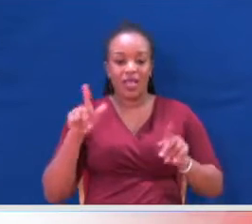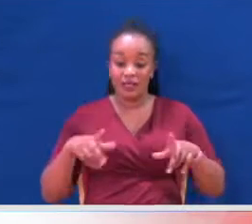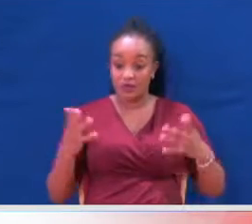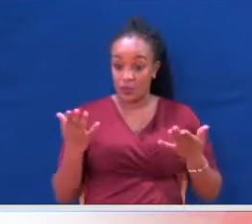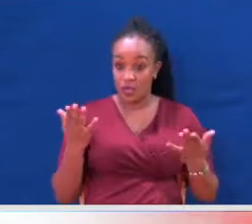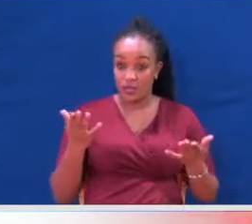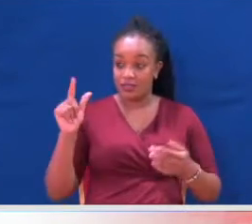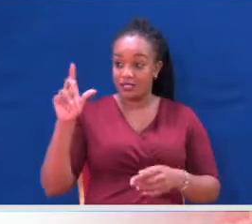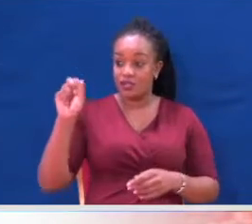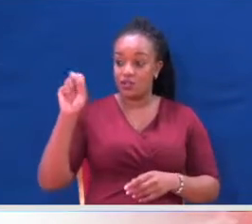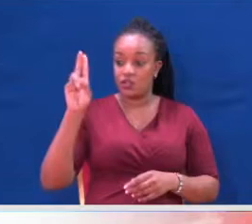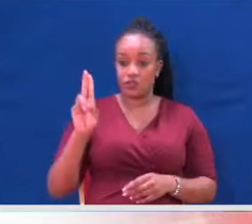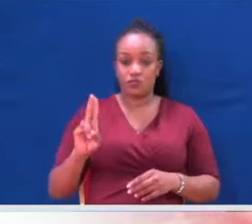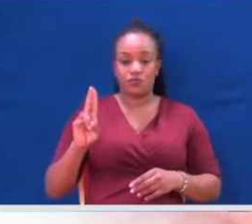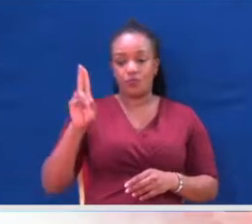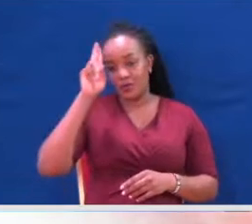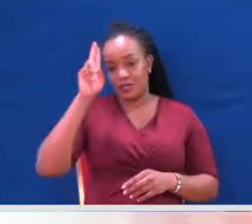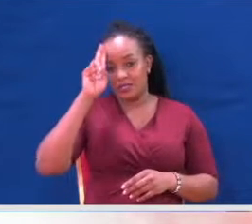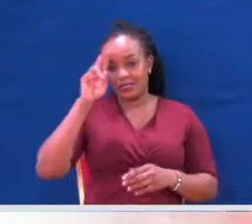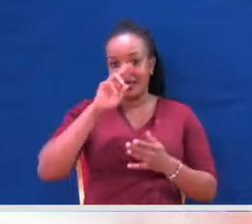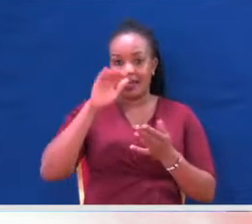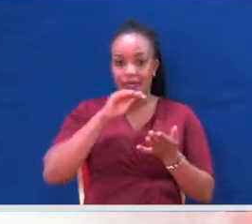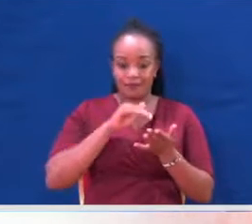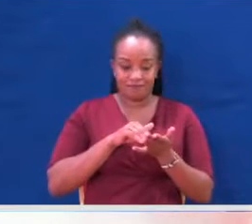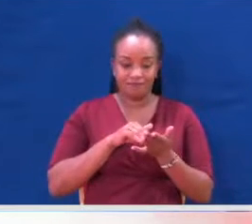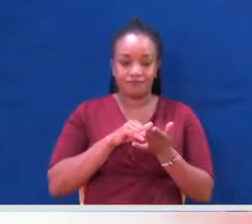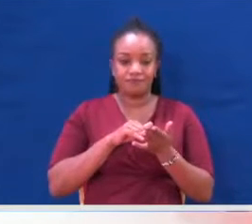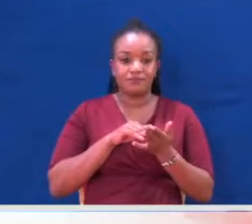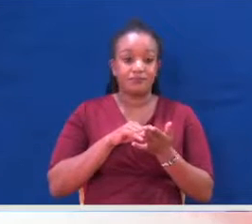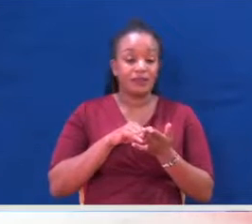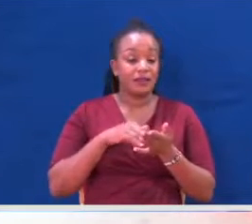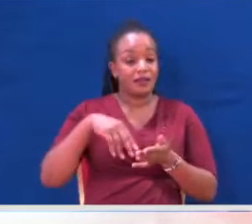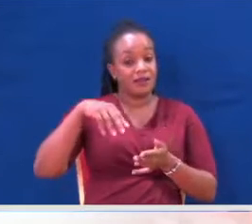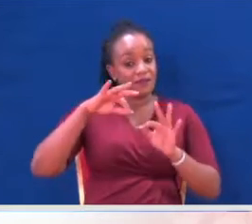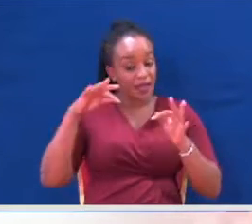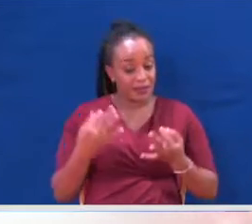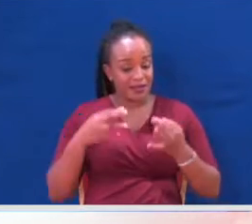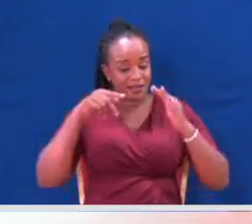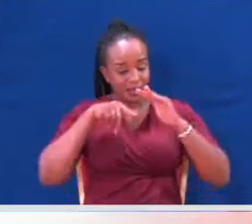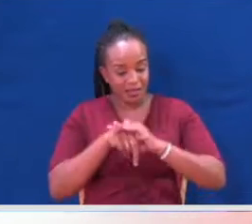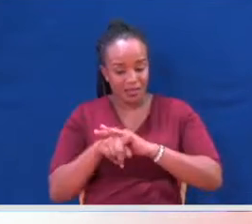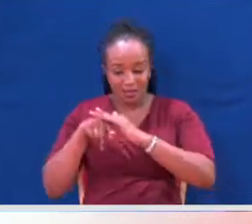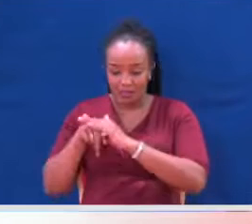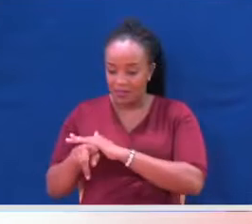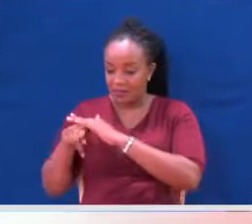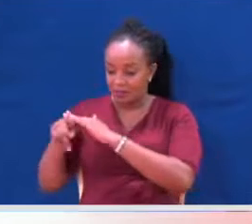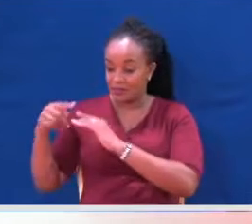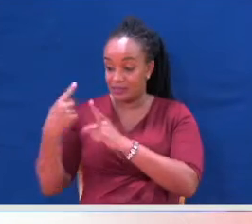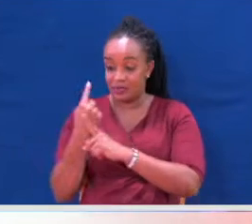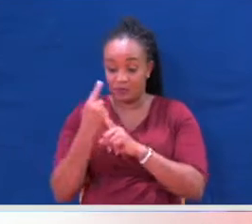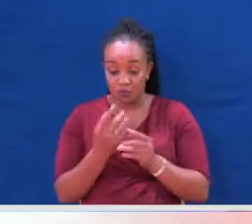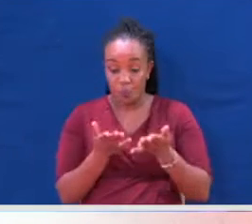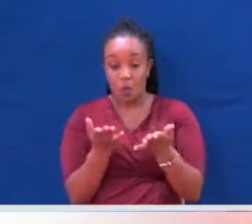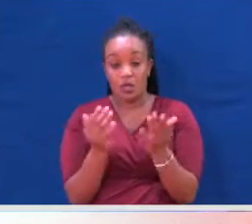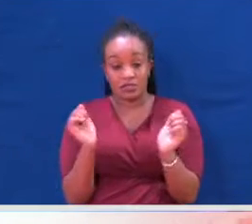33 days since he went missing. The family is hopping from morgue to morgue to within Nairobi, hoping to find or get